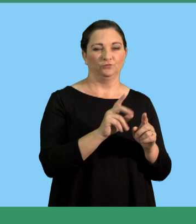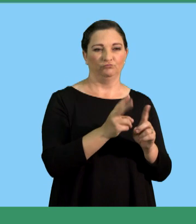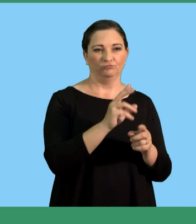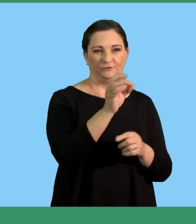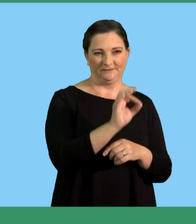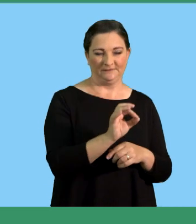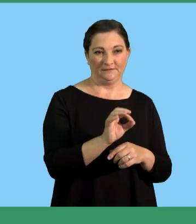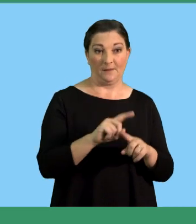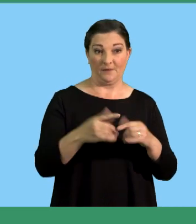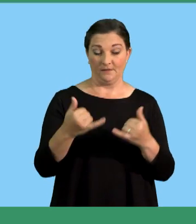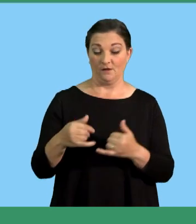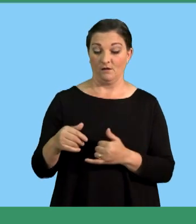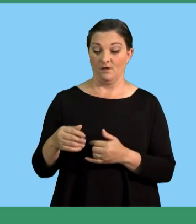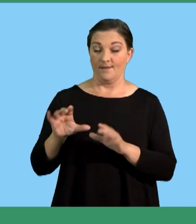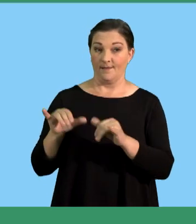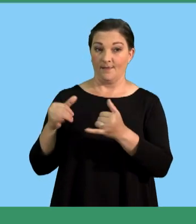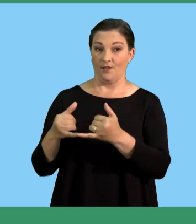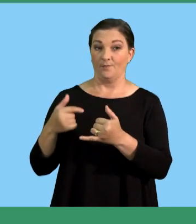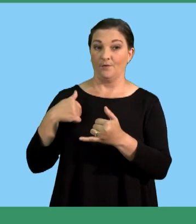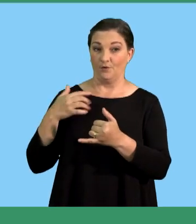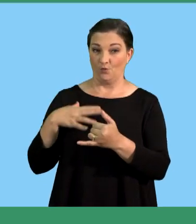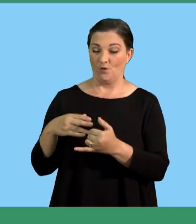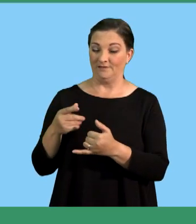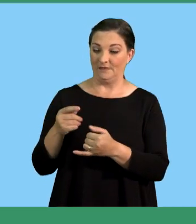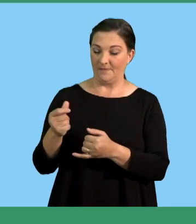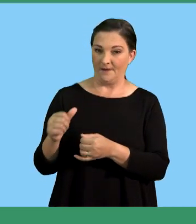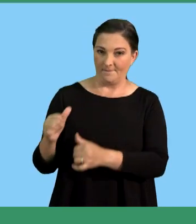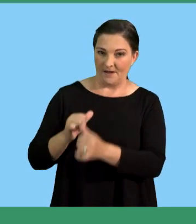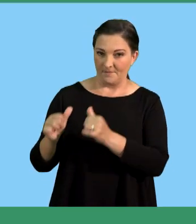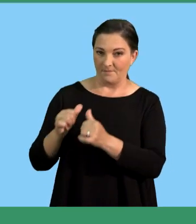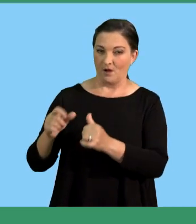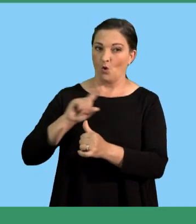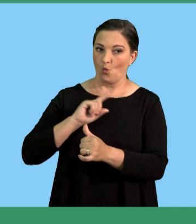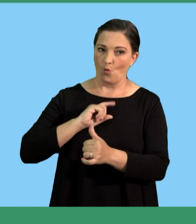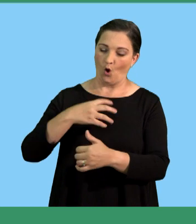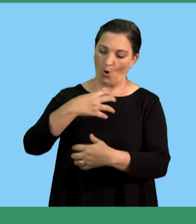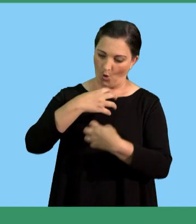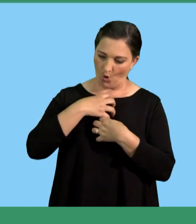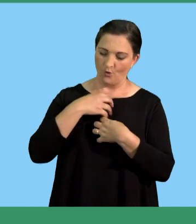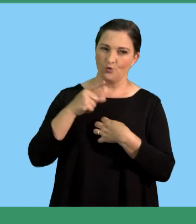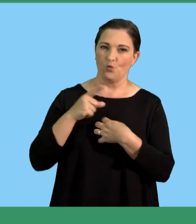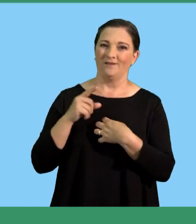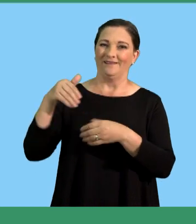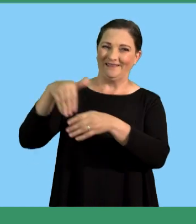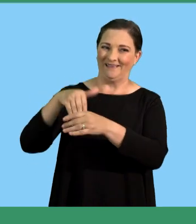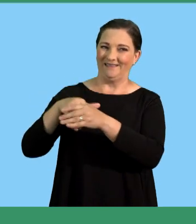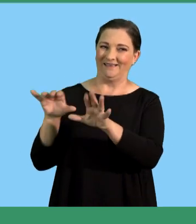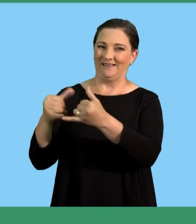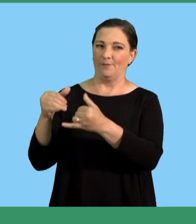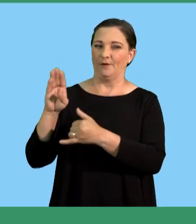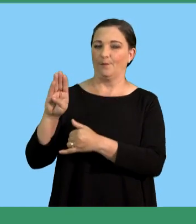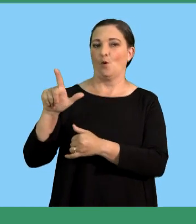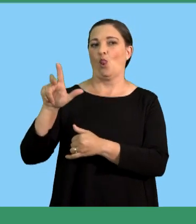for their portion of ownership in Blue Range Ltd. Now let us look into our solution.